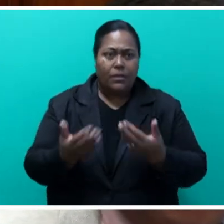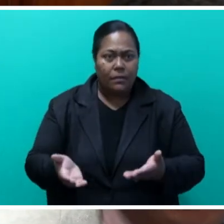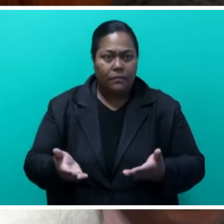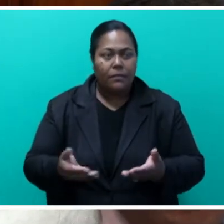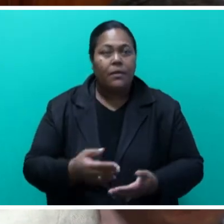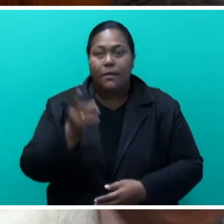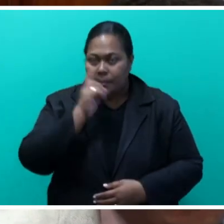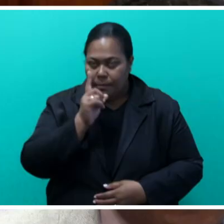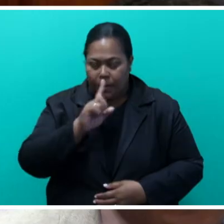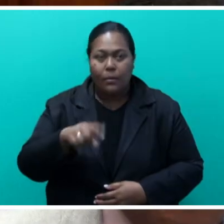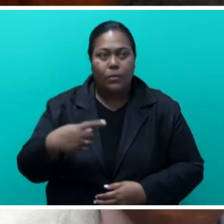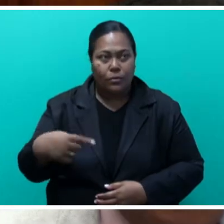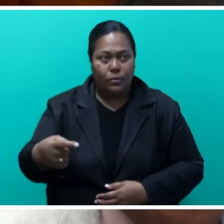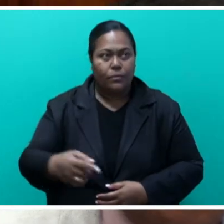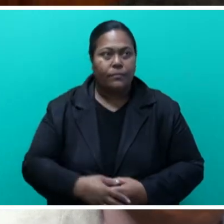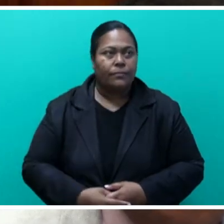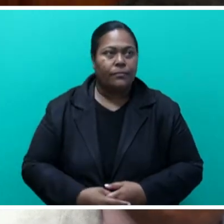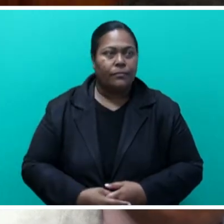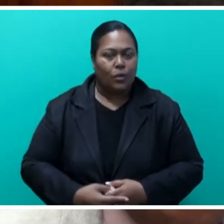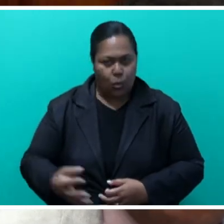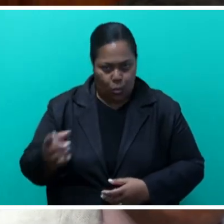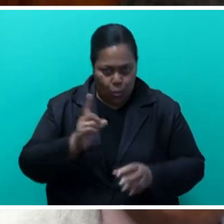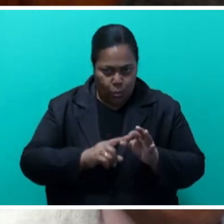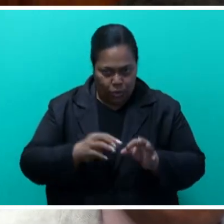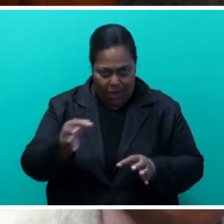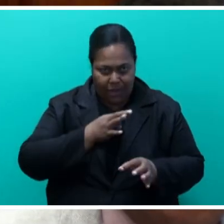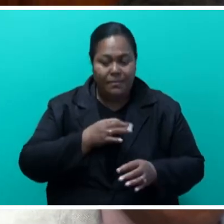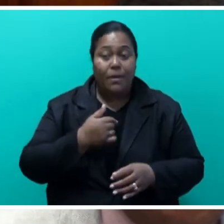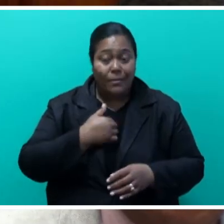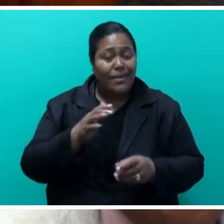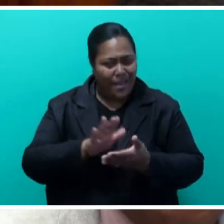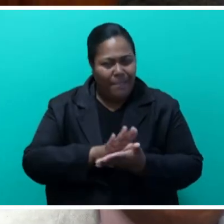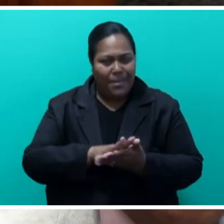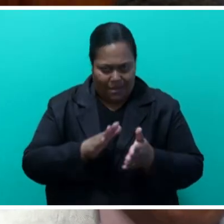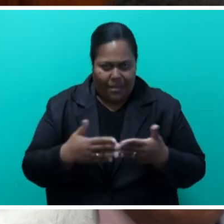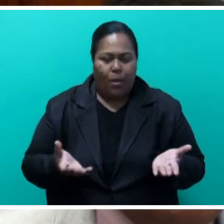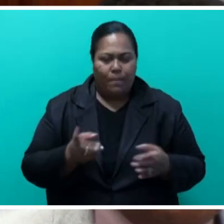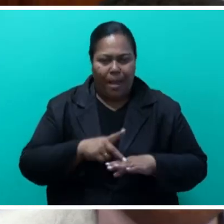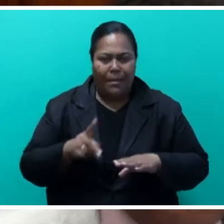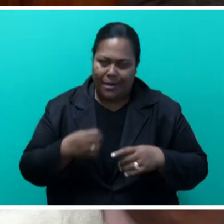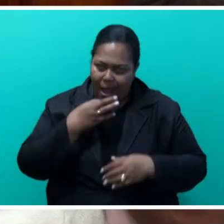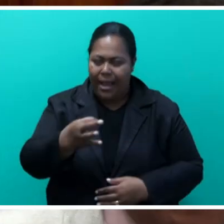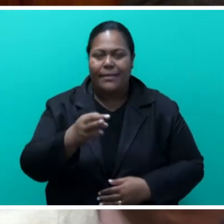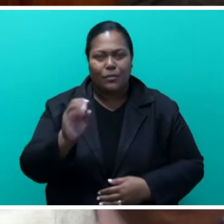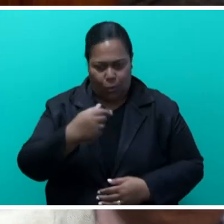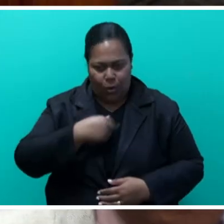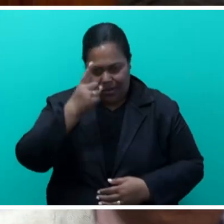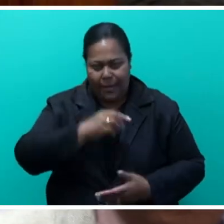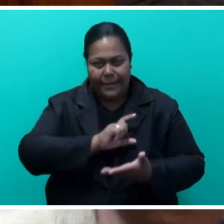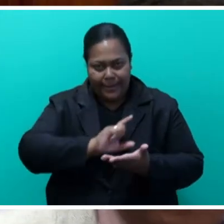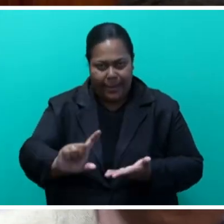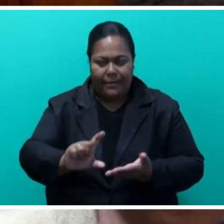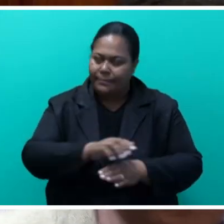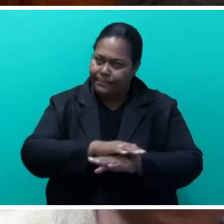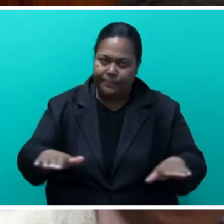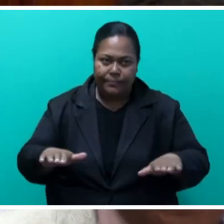people have still been questioning, and I'm happy that it has come up here so that I can clarify this once and for